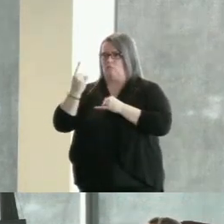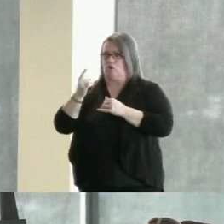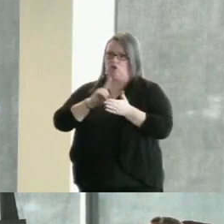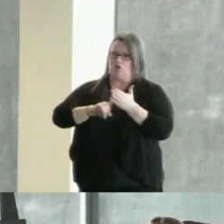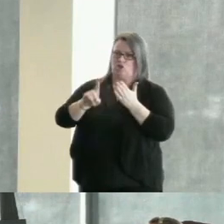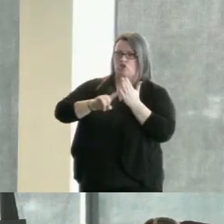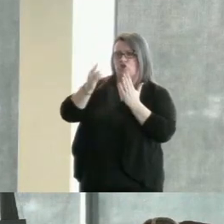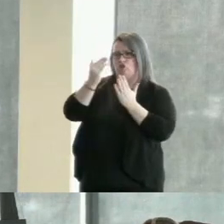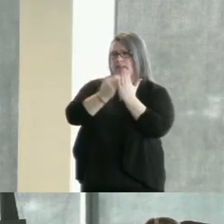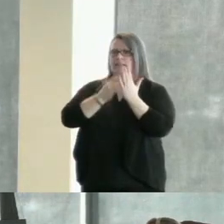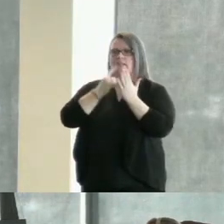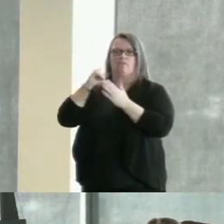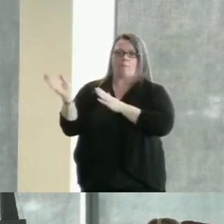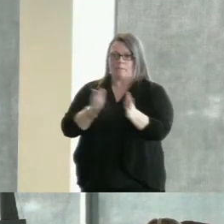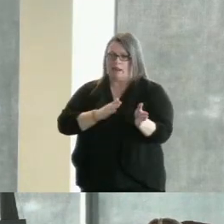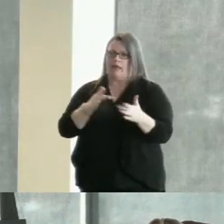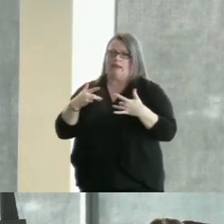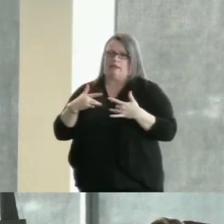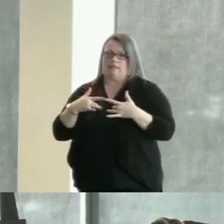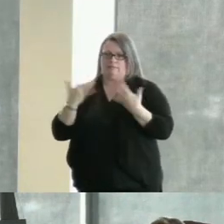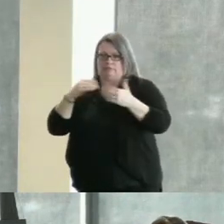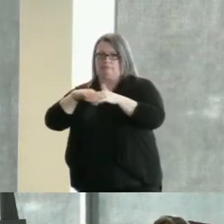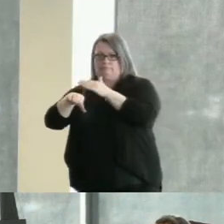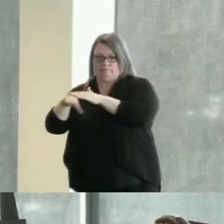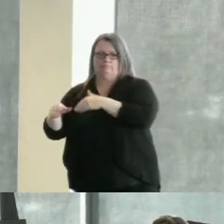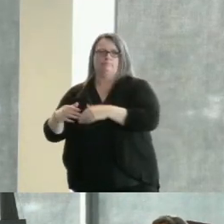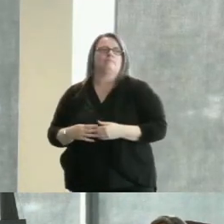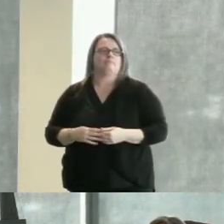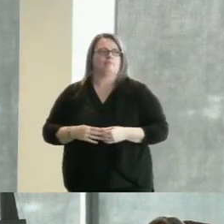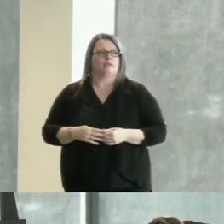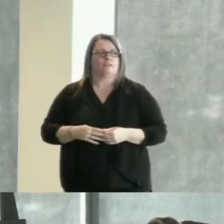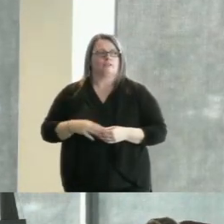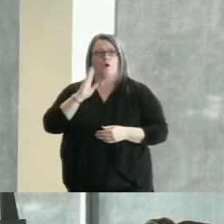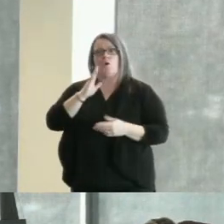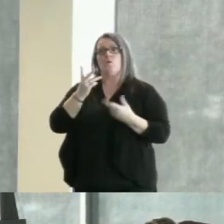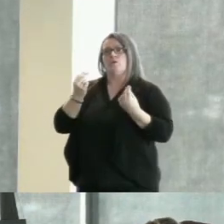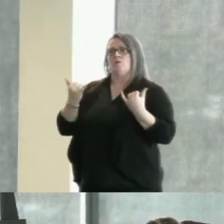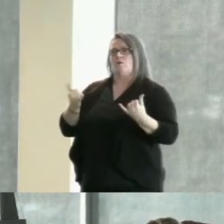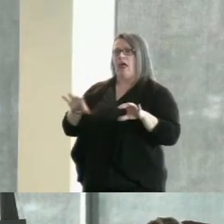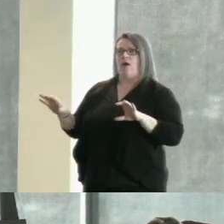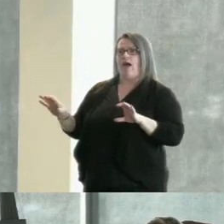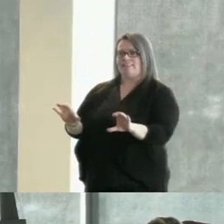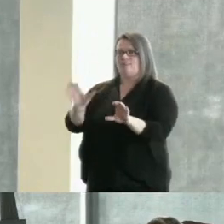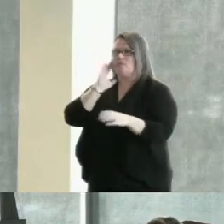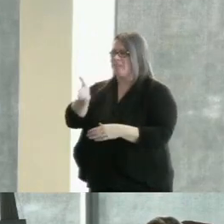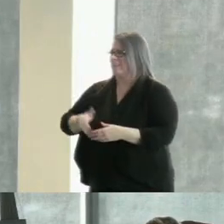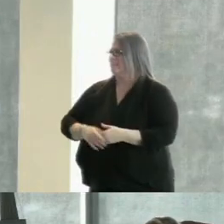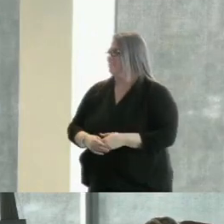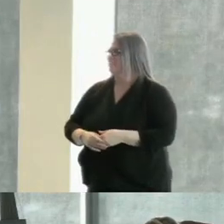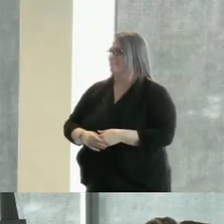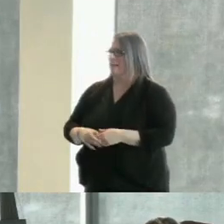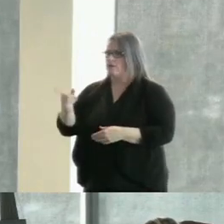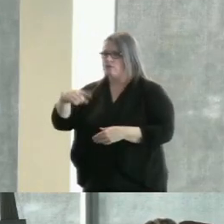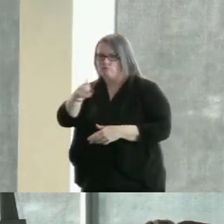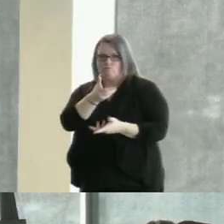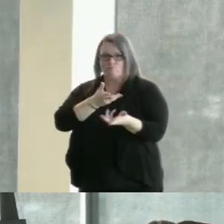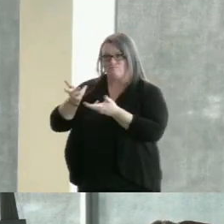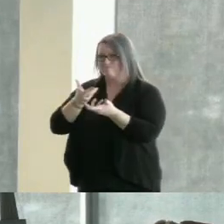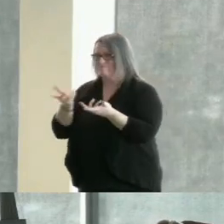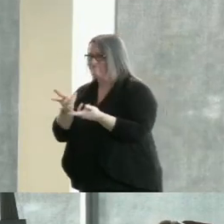planning accessible events. So we're going to do an activity to keep you engaged till we let you